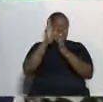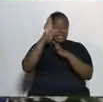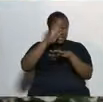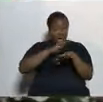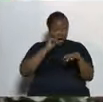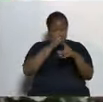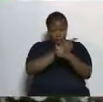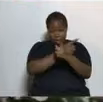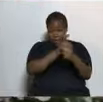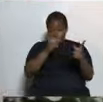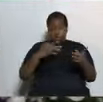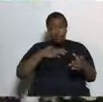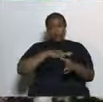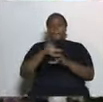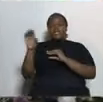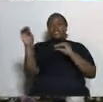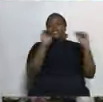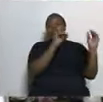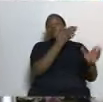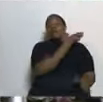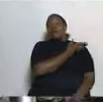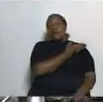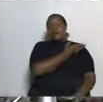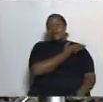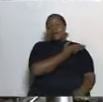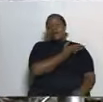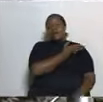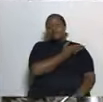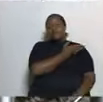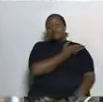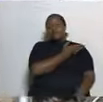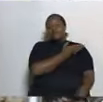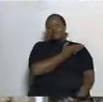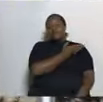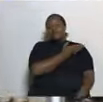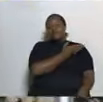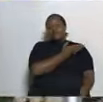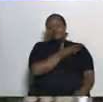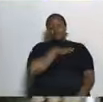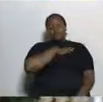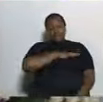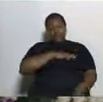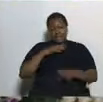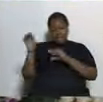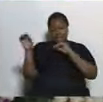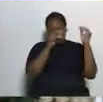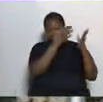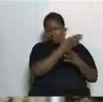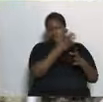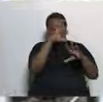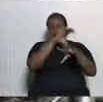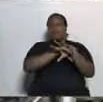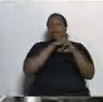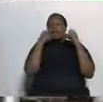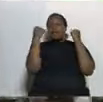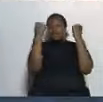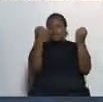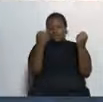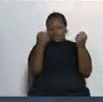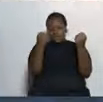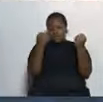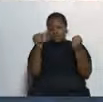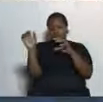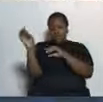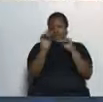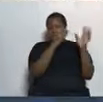Yesu inayokuita. Come to this altar tonight. Njoo katika madhabahu hii usiku wa leo. Come and receive strength. Njoo uweze kupokea nguvu. Come